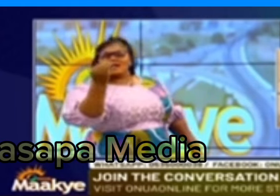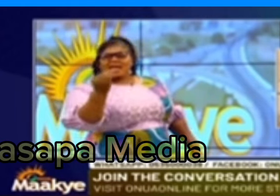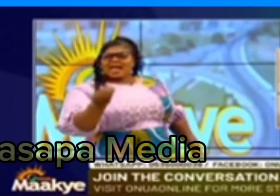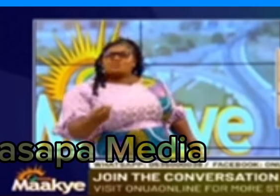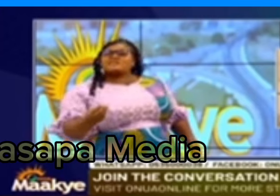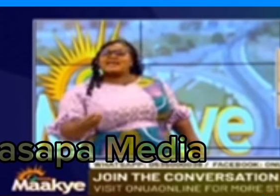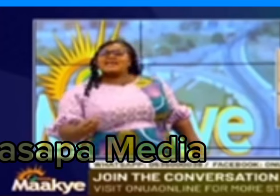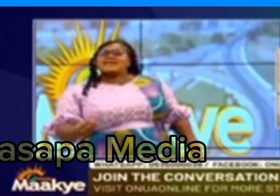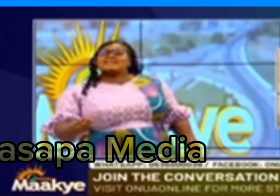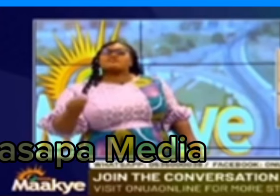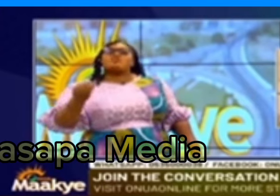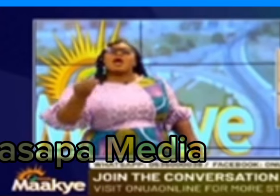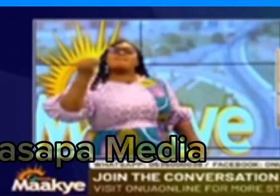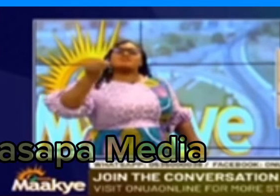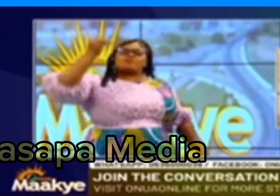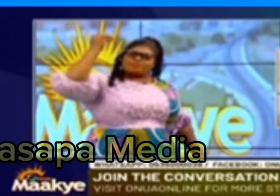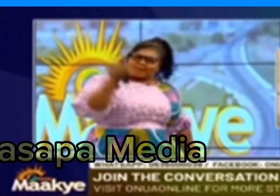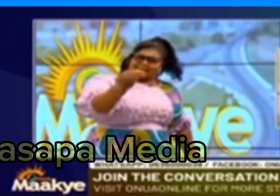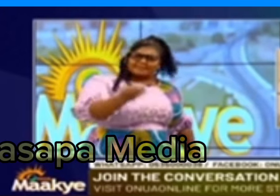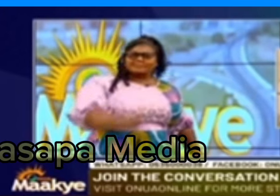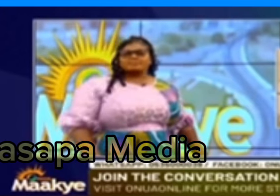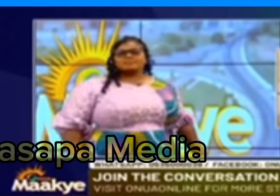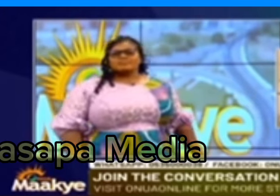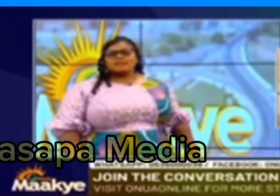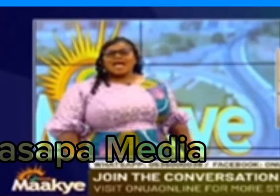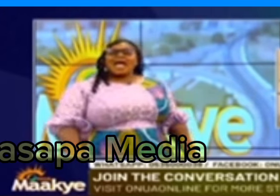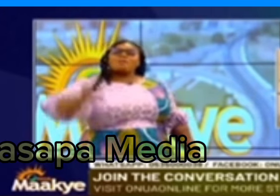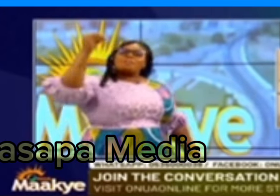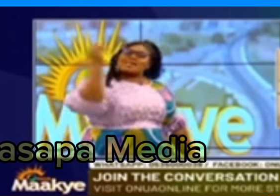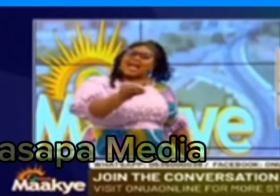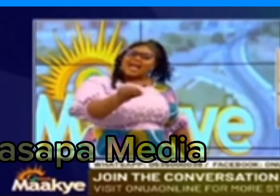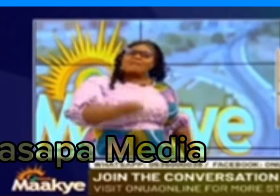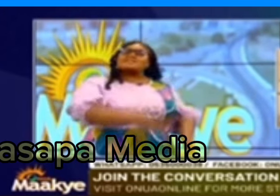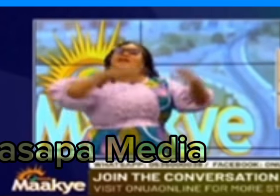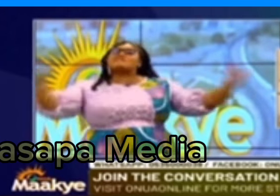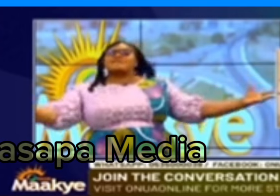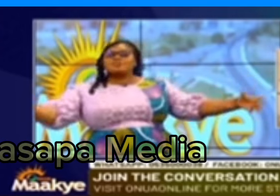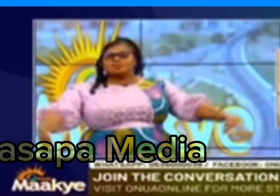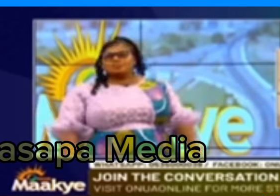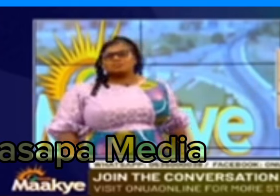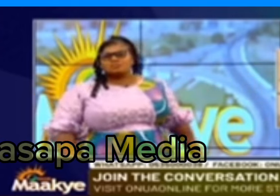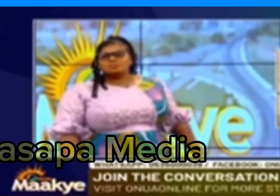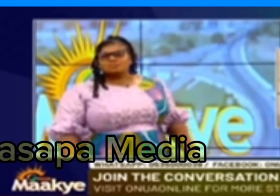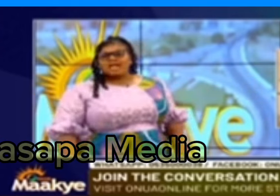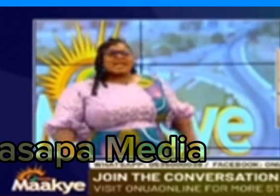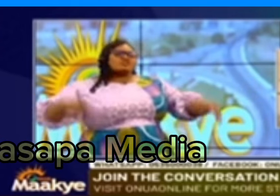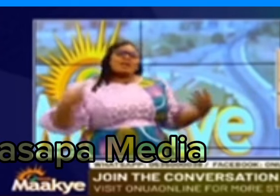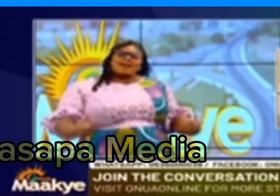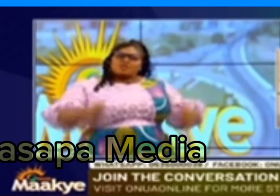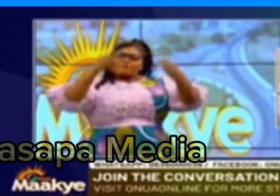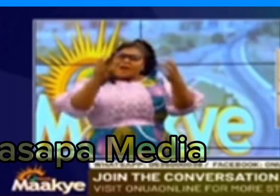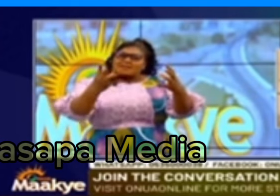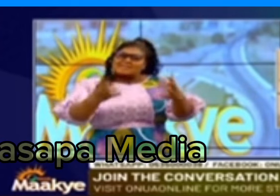And someone, and you see, there's no amount of rigging. I'm obey ya, obey me, save him. There's